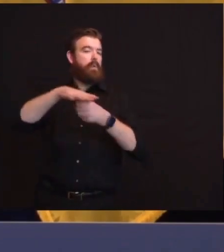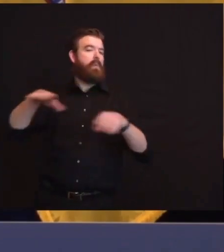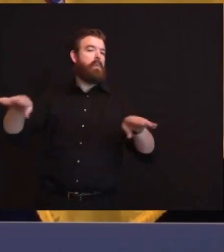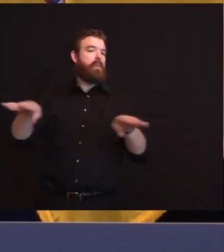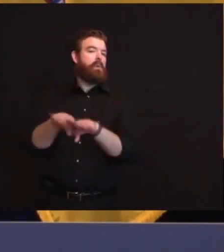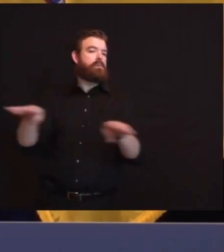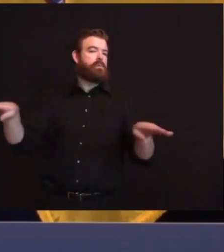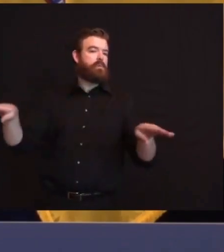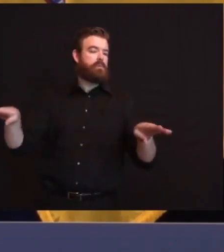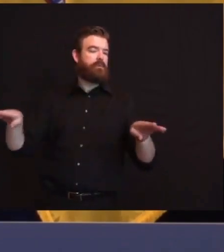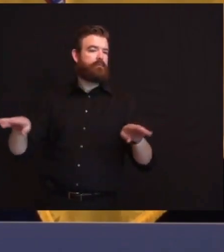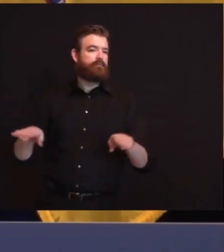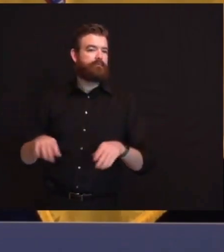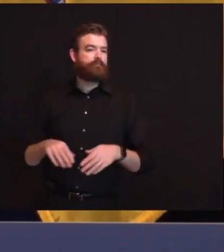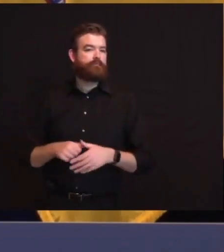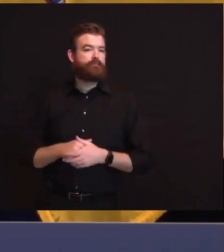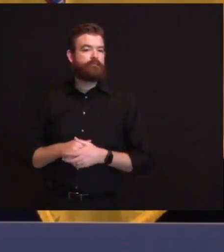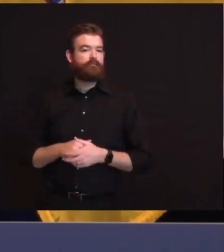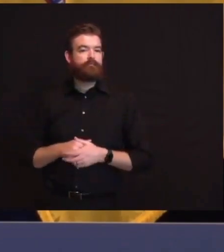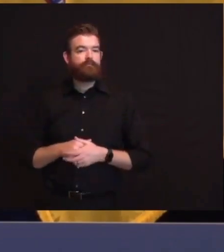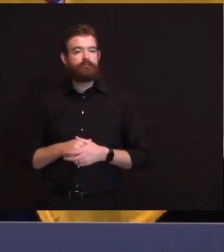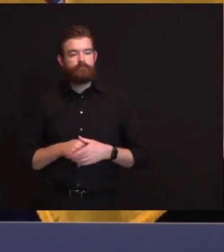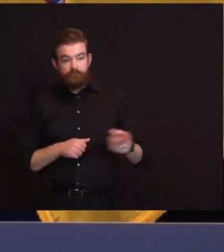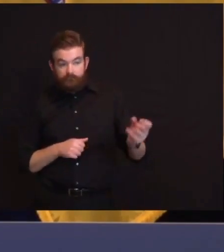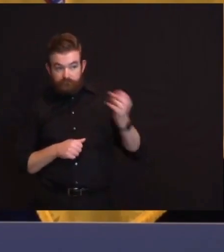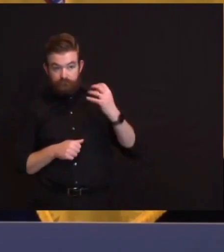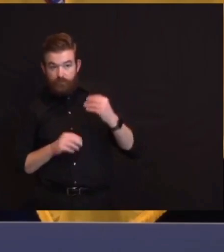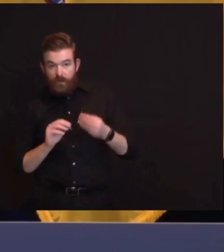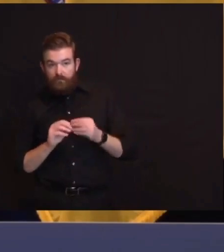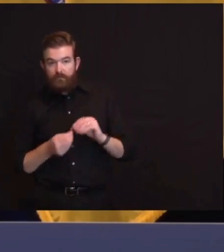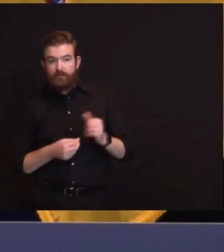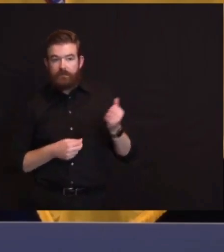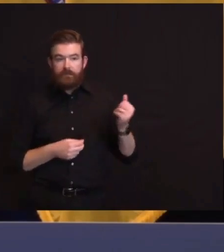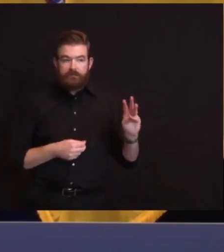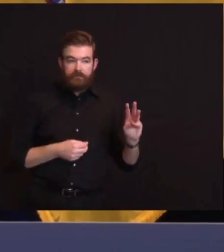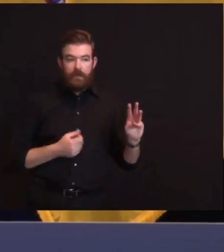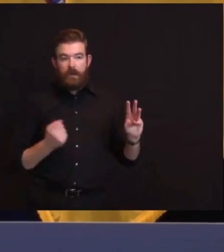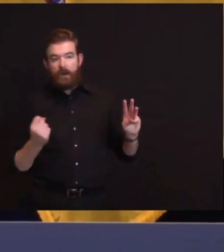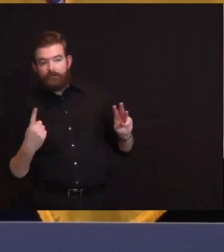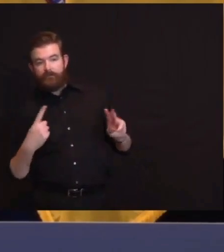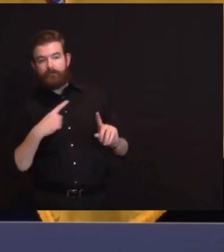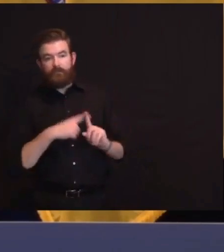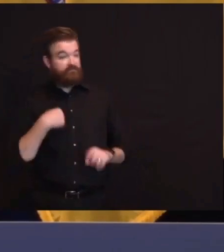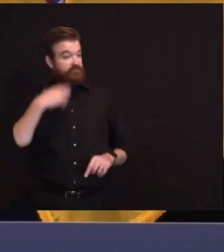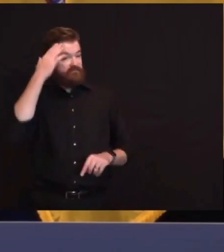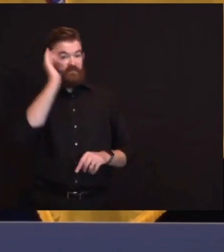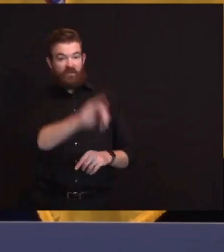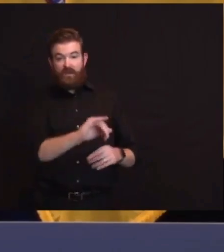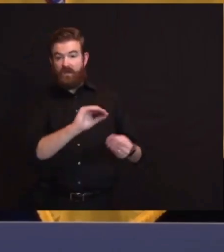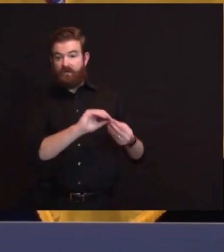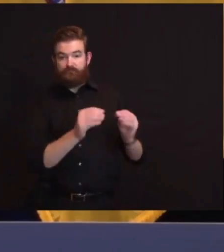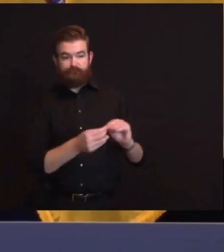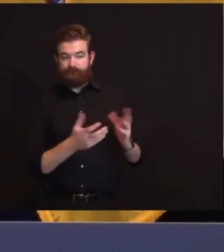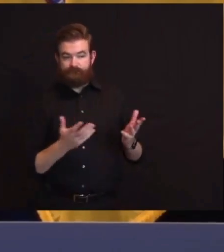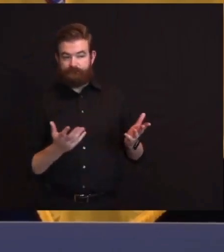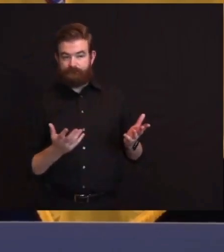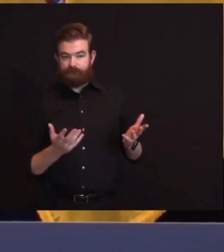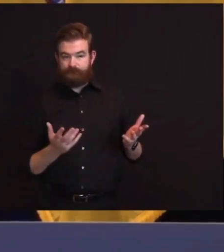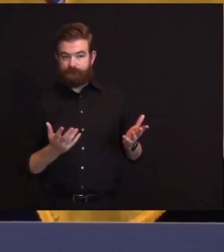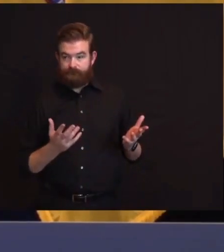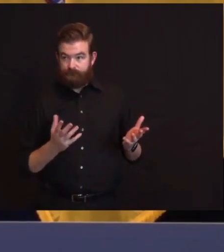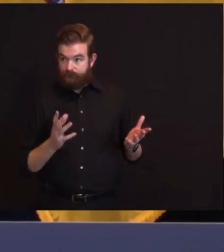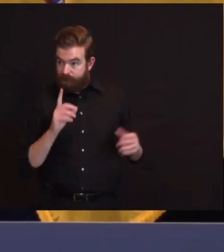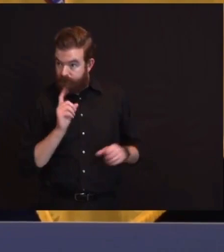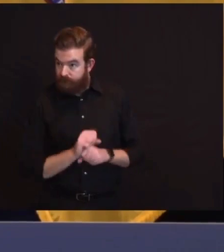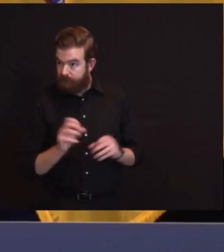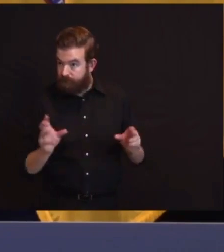your numbers on their surface. I actually don't have that number in front of me, that it's a total of 27. We did say